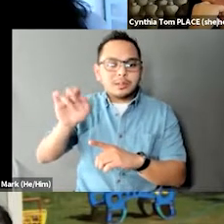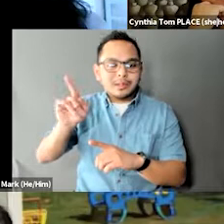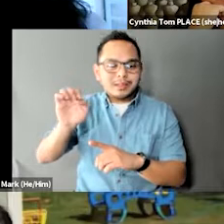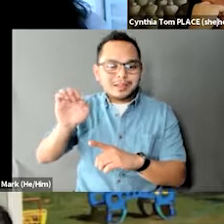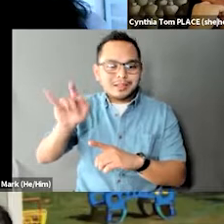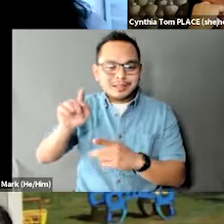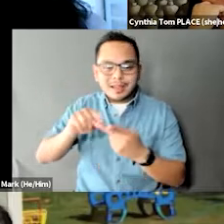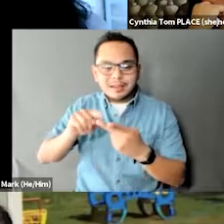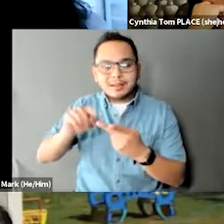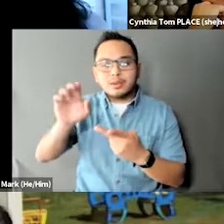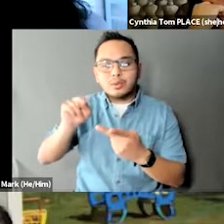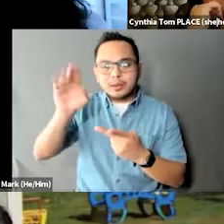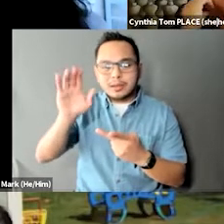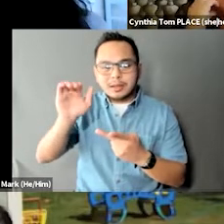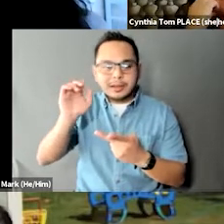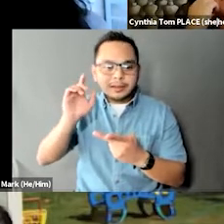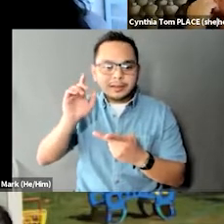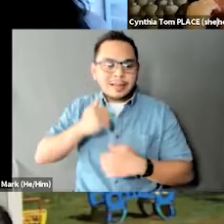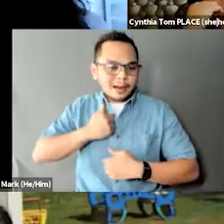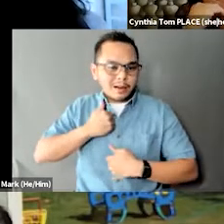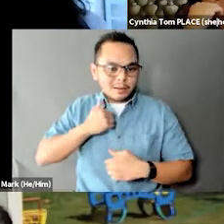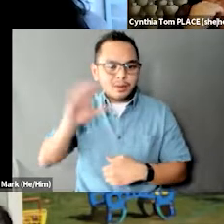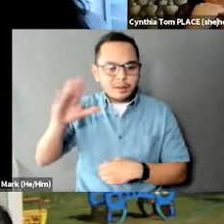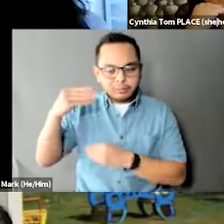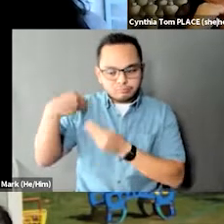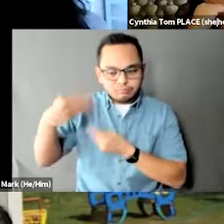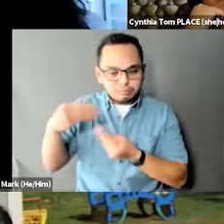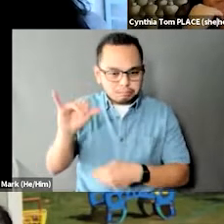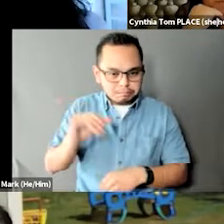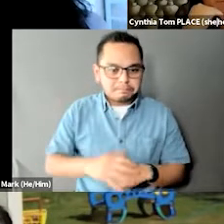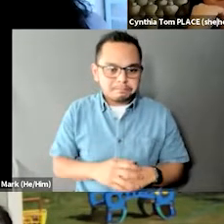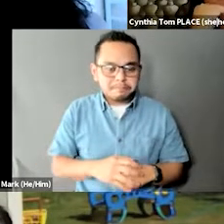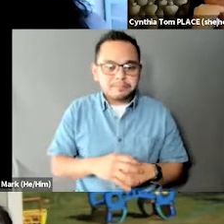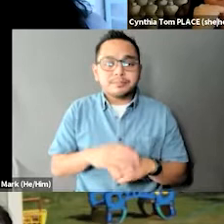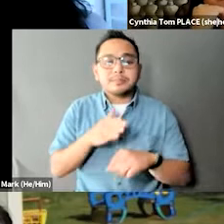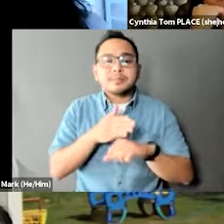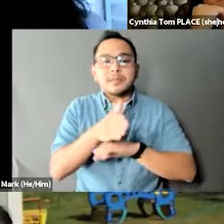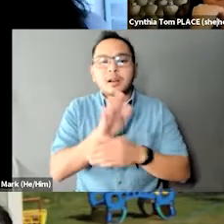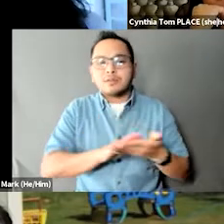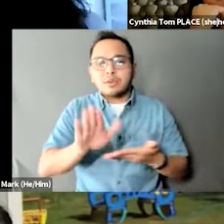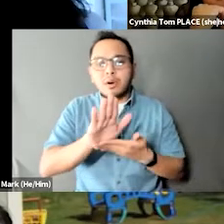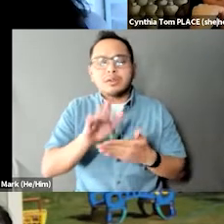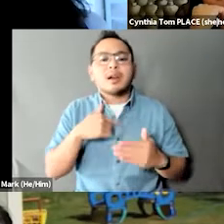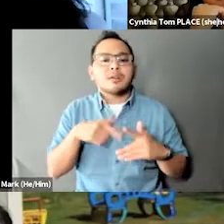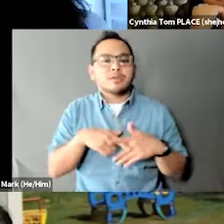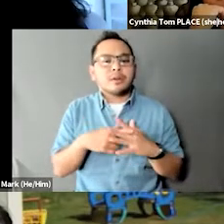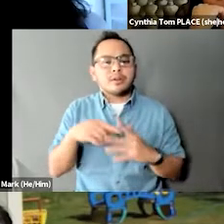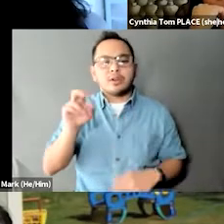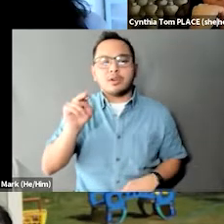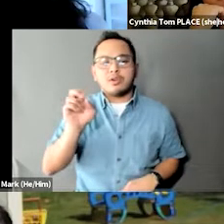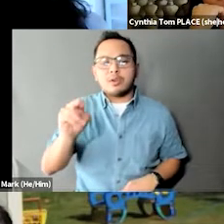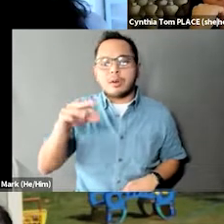northern Canada. After college, I started a nonprofit called Sacred